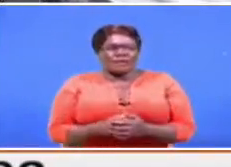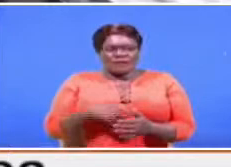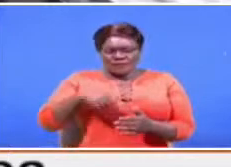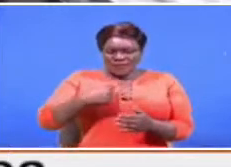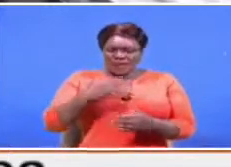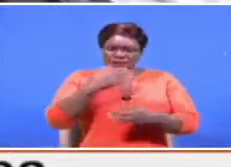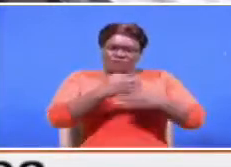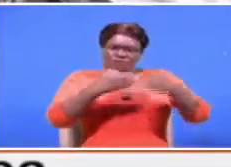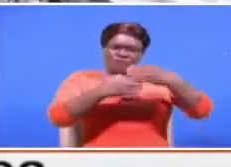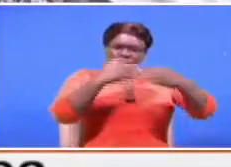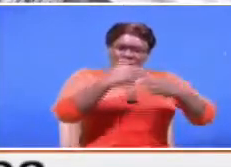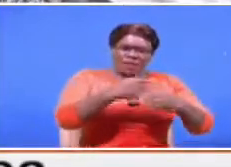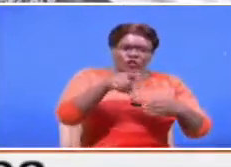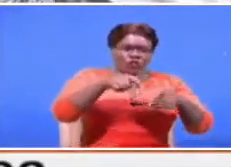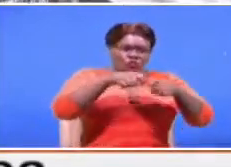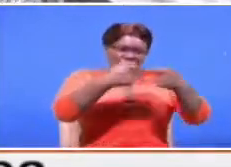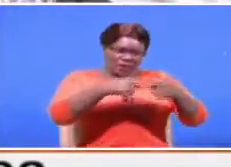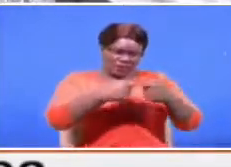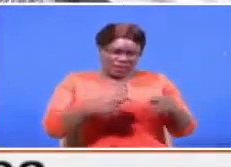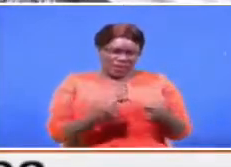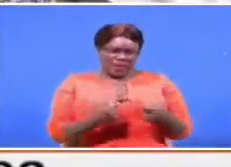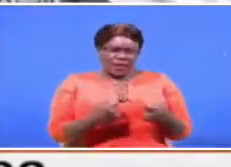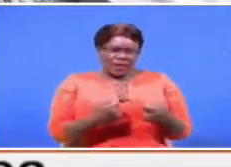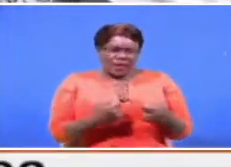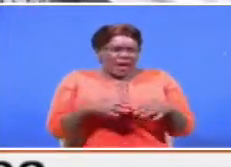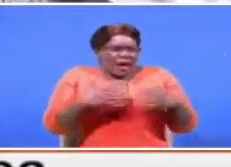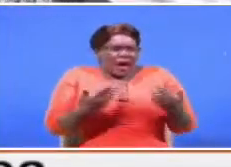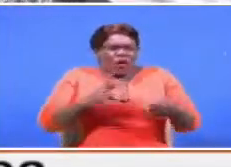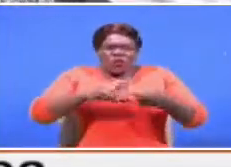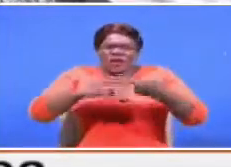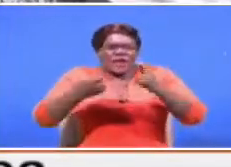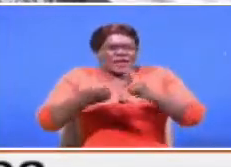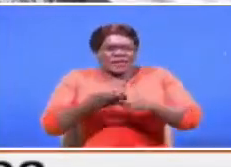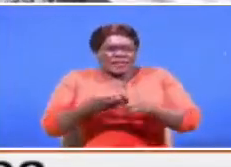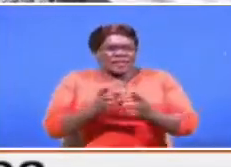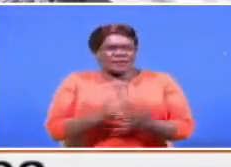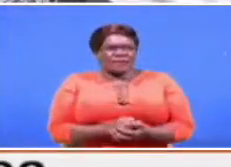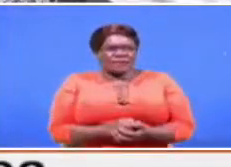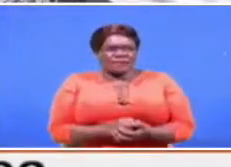Sisi tunatengeneza lami, wewe unachoma. Iko na kazi gani ya kufanya na bei ya account?